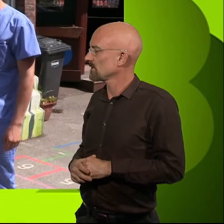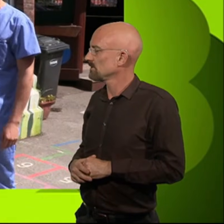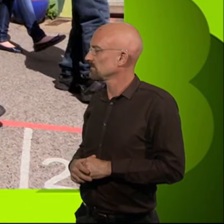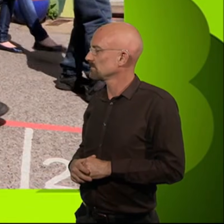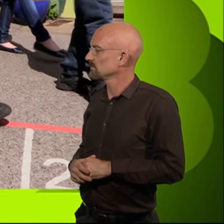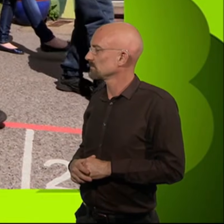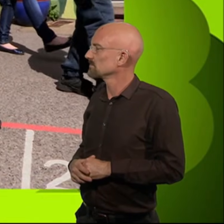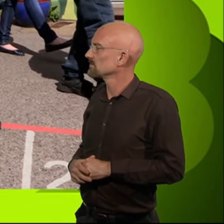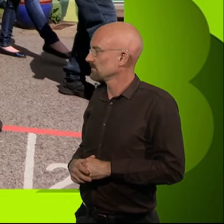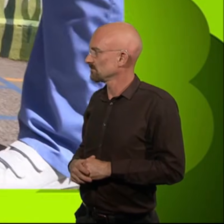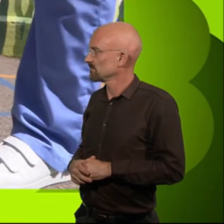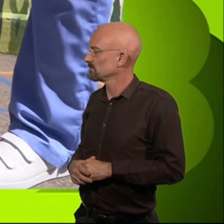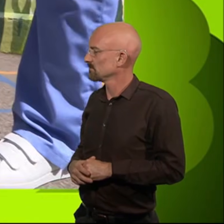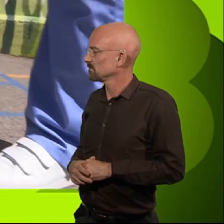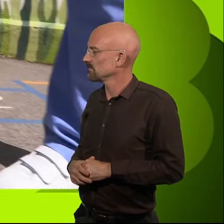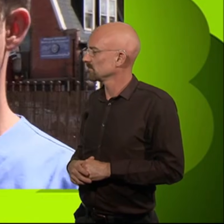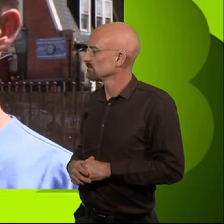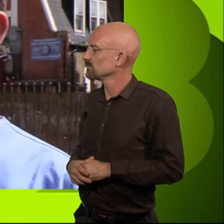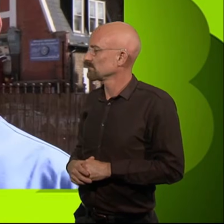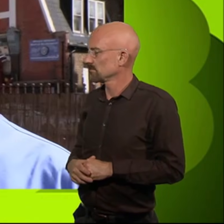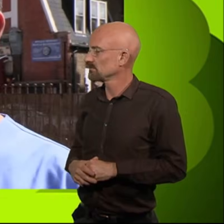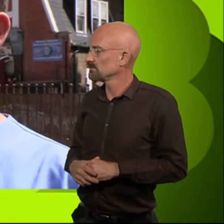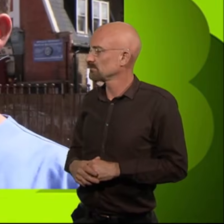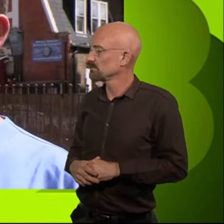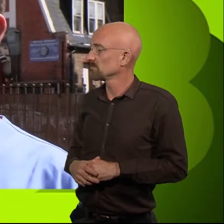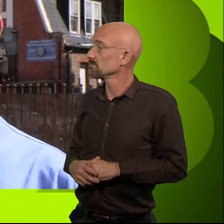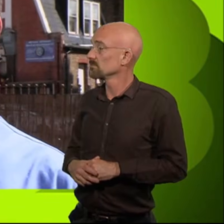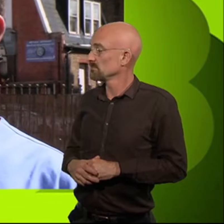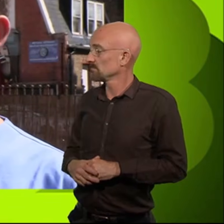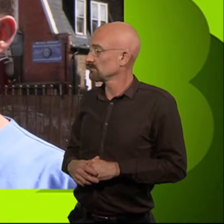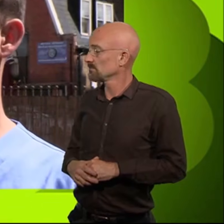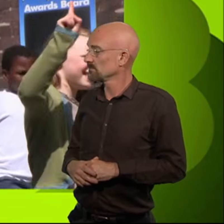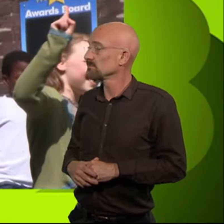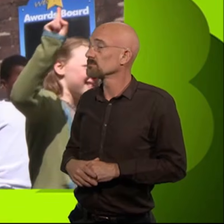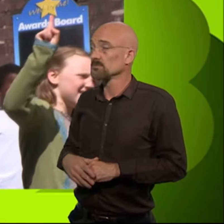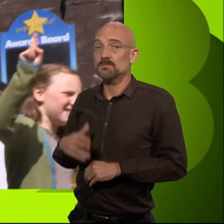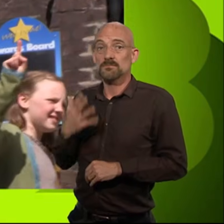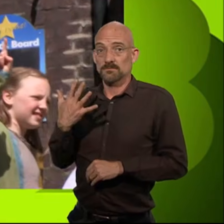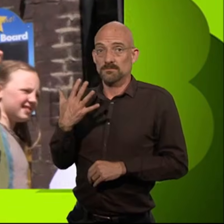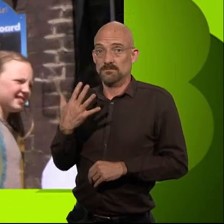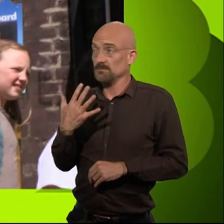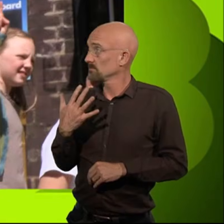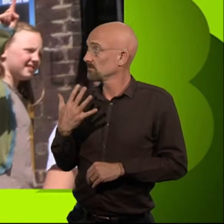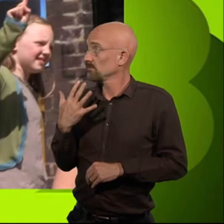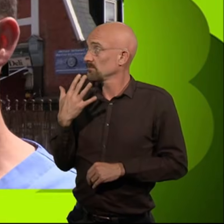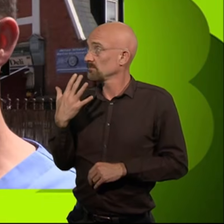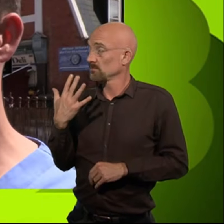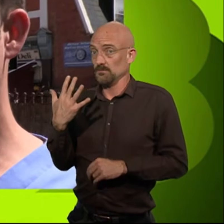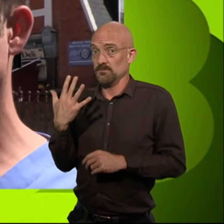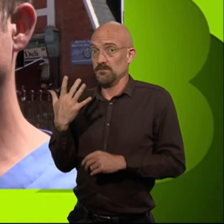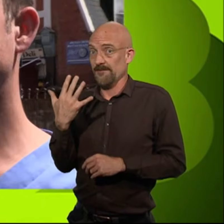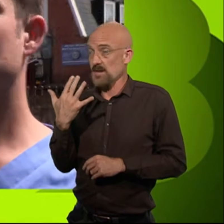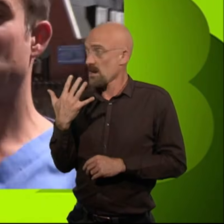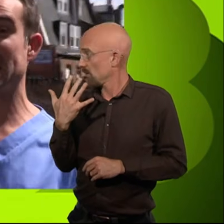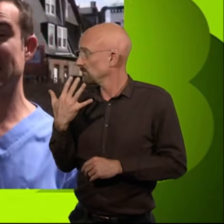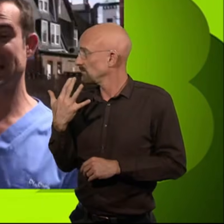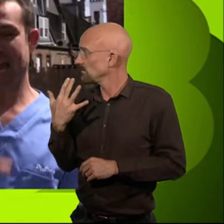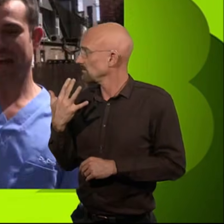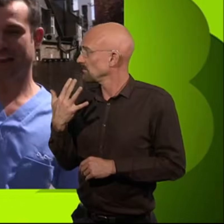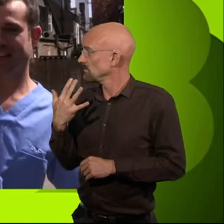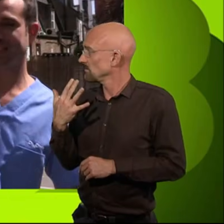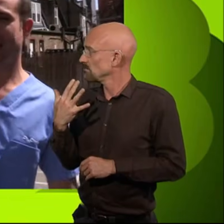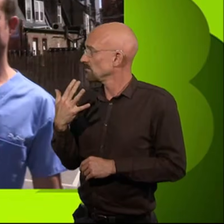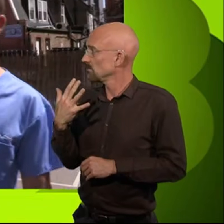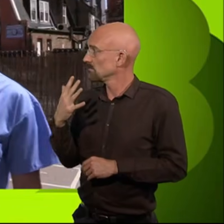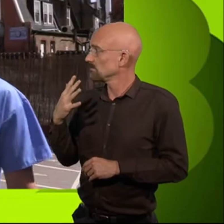you being able to do that. What I want you to do is get your right finger up in the air. Okay, now I want you to trace the number 6 big